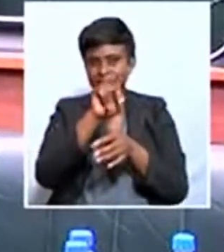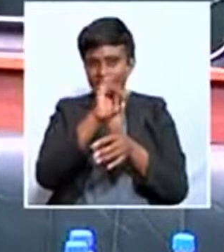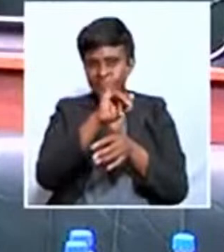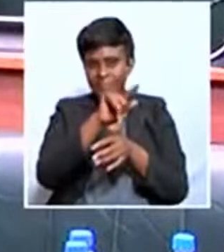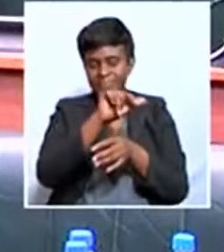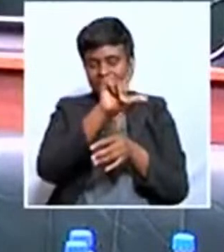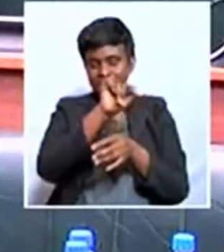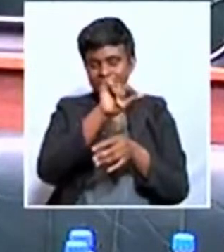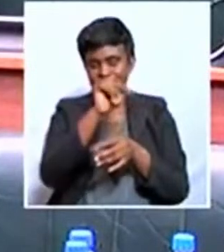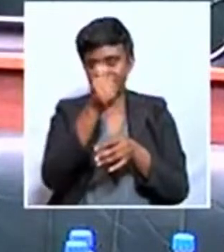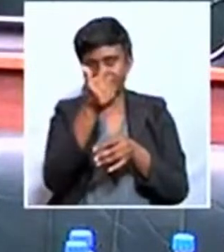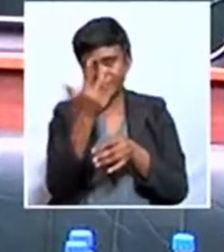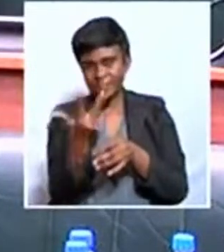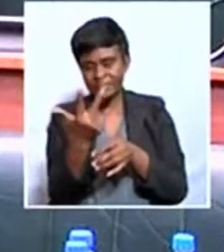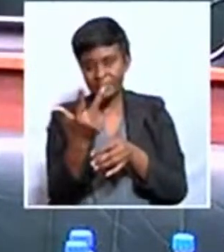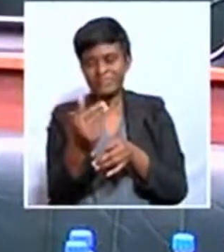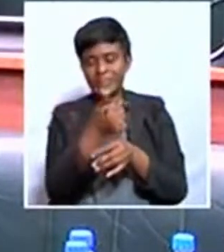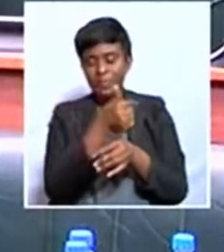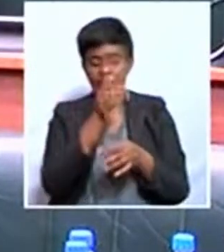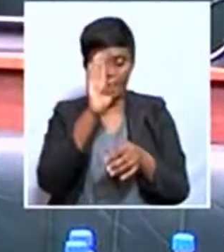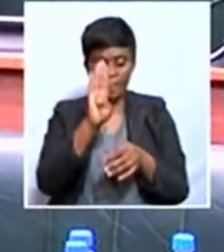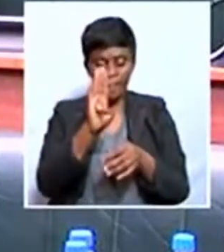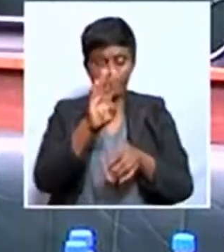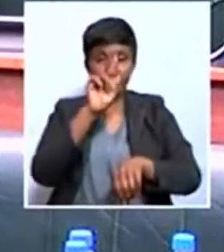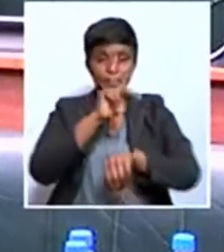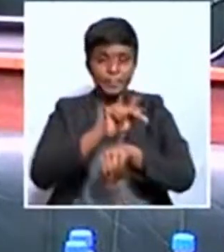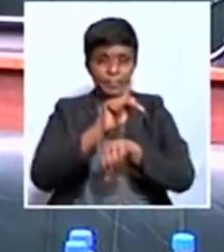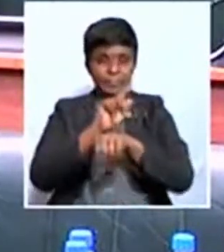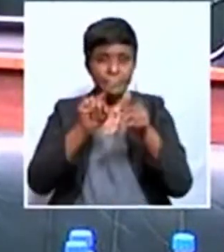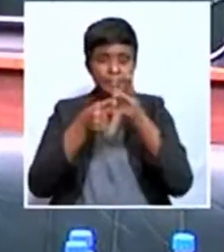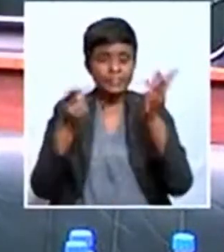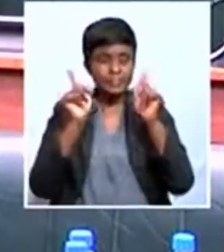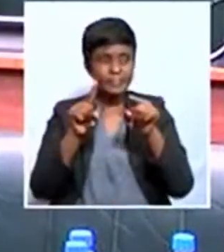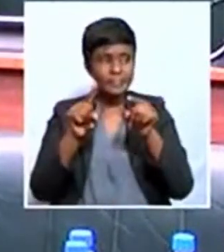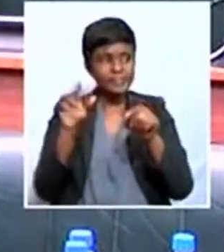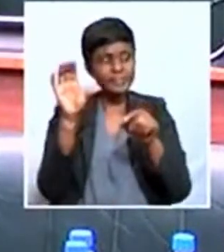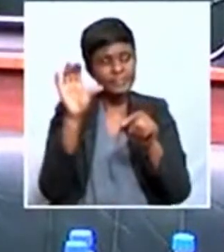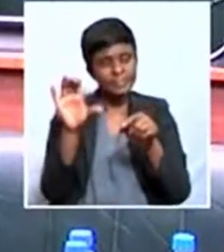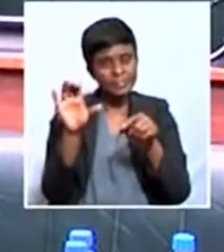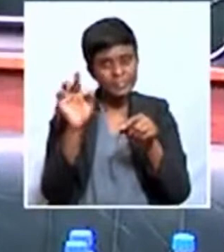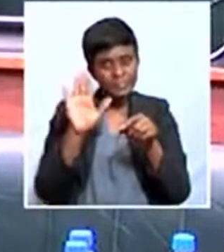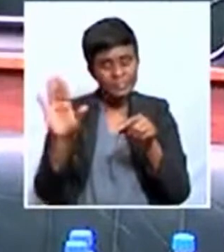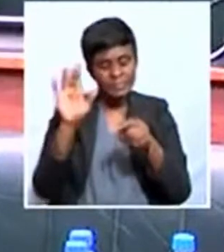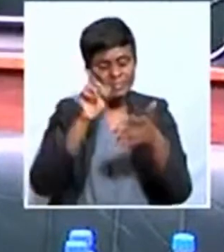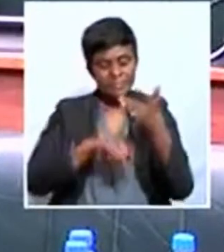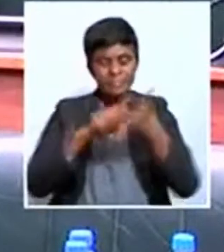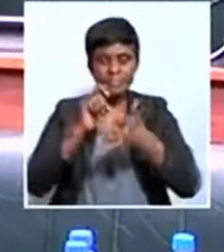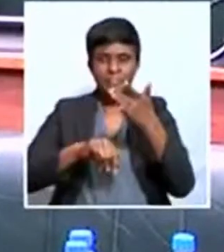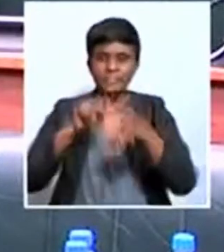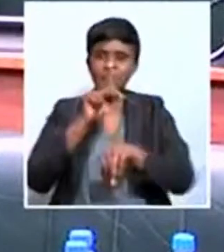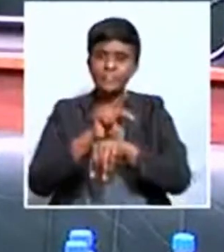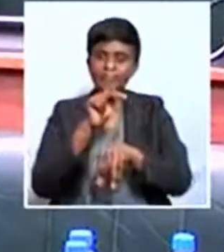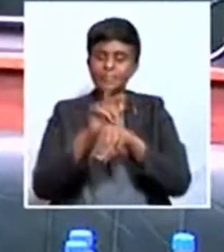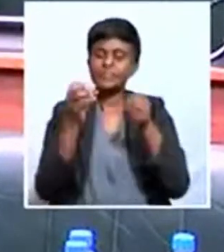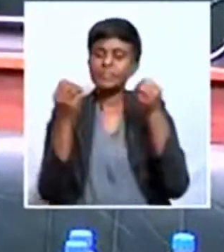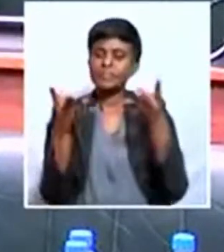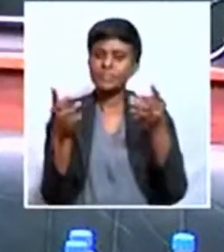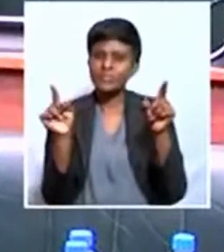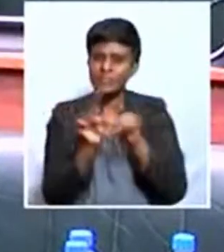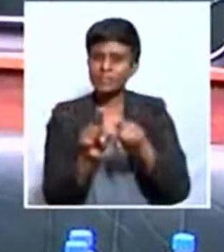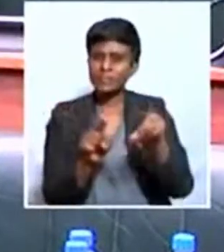2023? B, when the project will commence? C, what the estimated cost of the project is? And